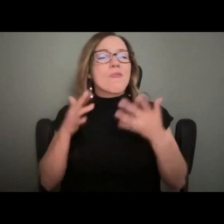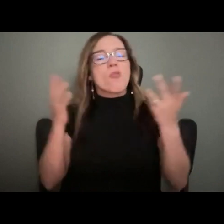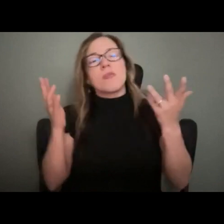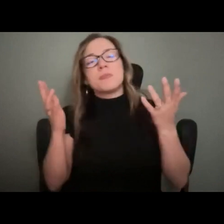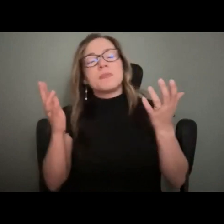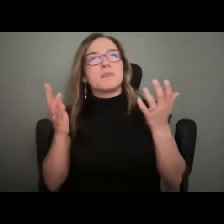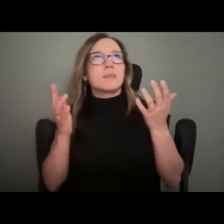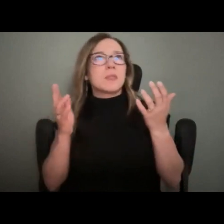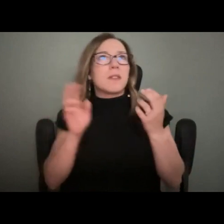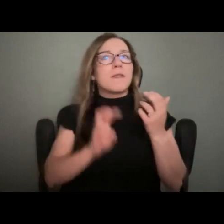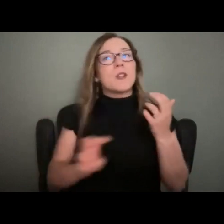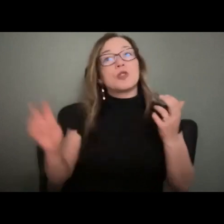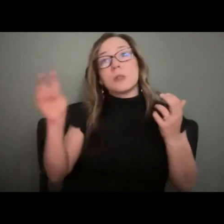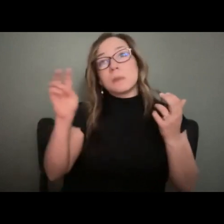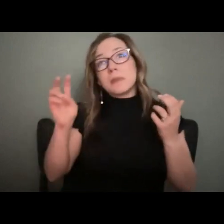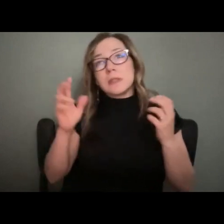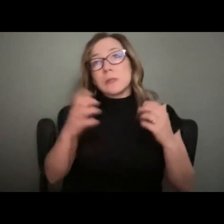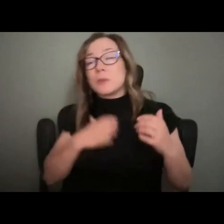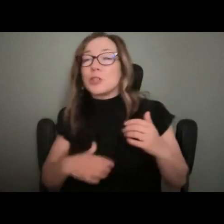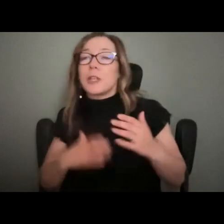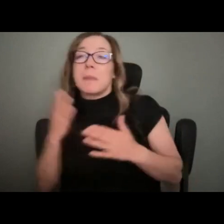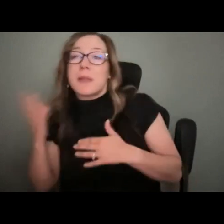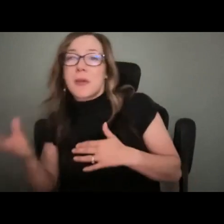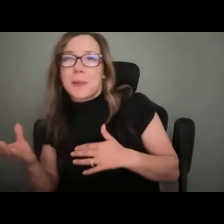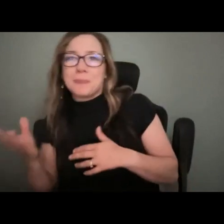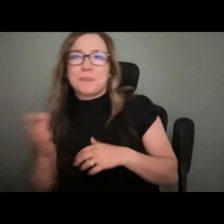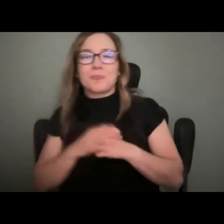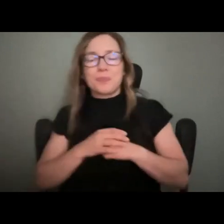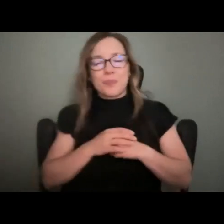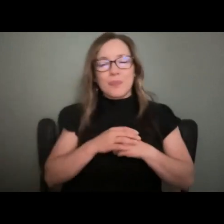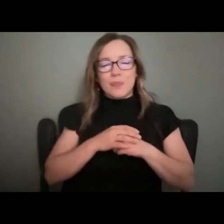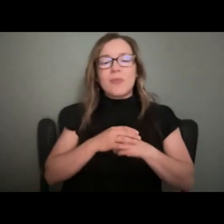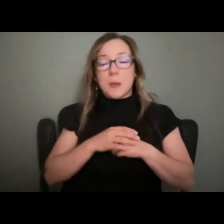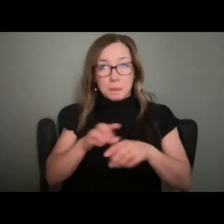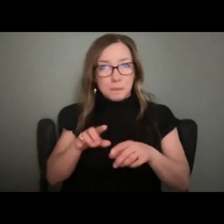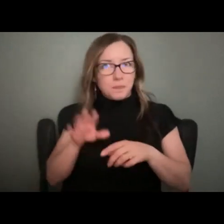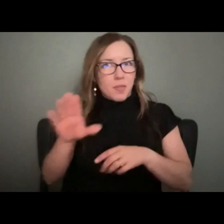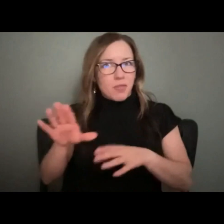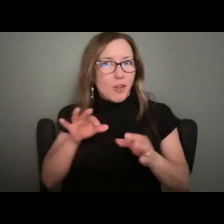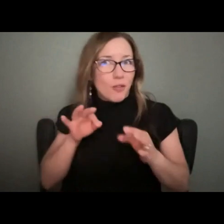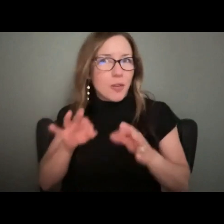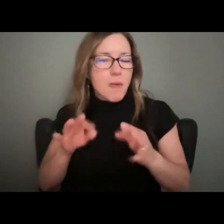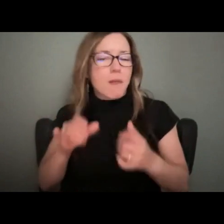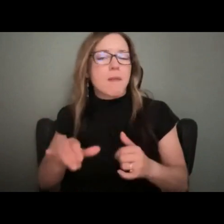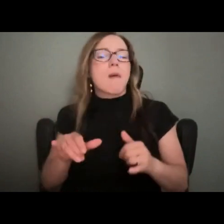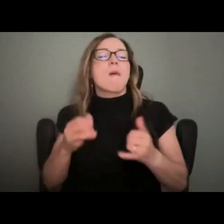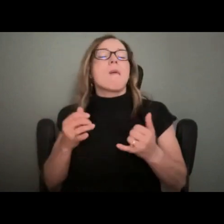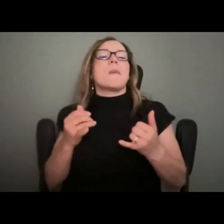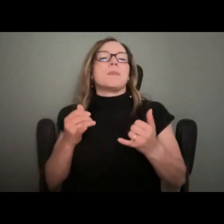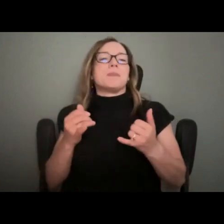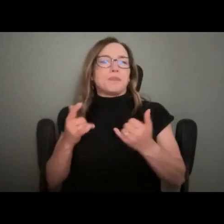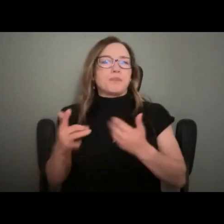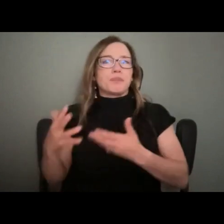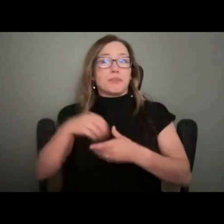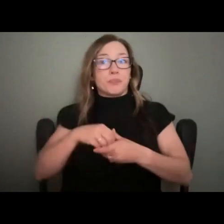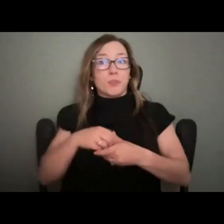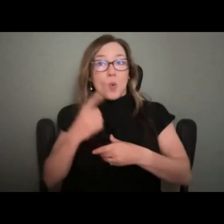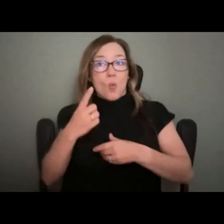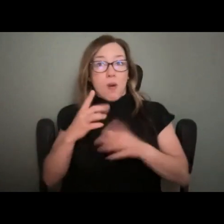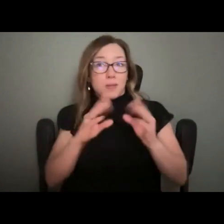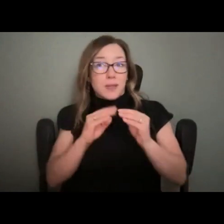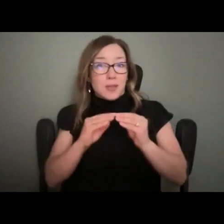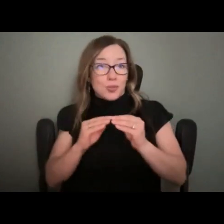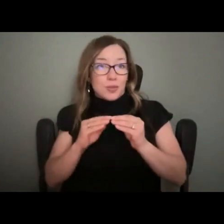were off on and wishing they could be there. So based on their feedback, we're now including the caregivers in one session of